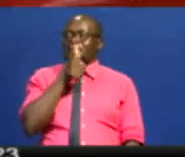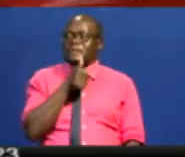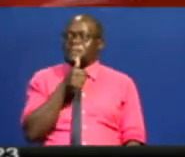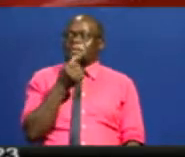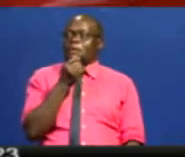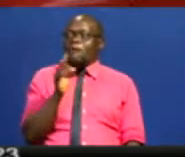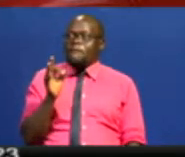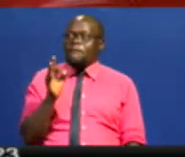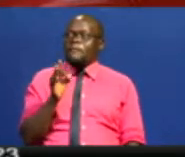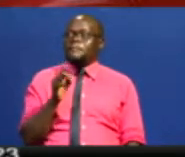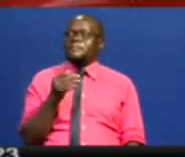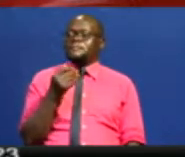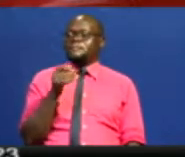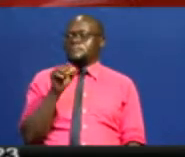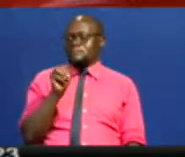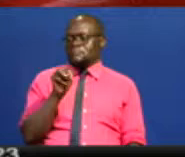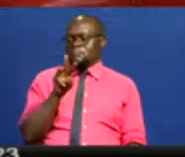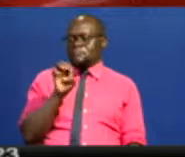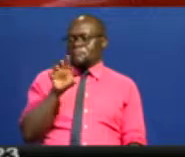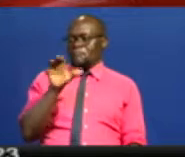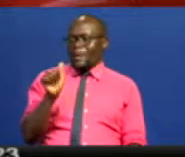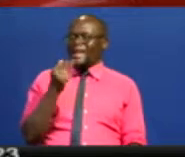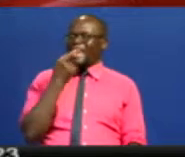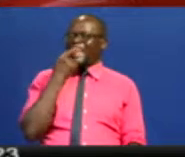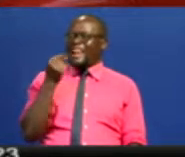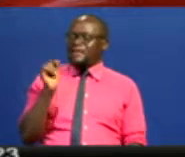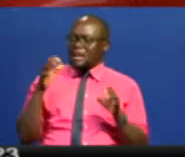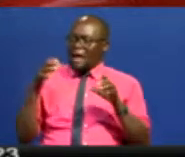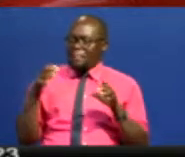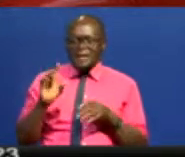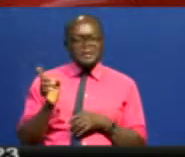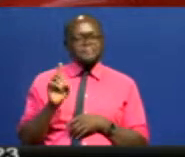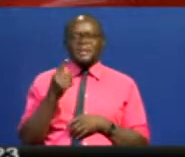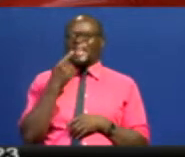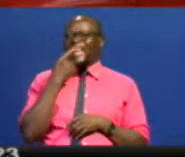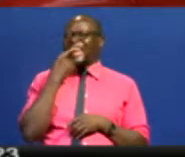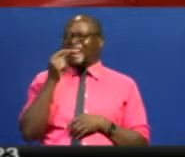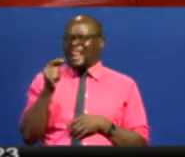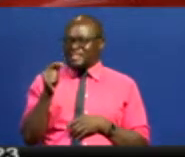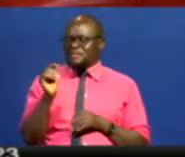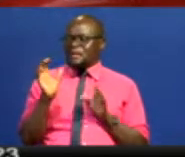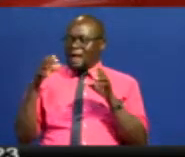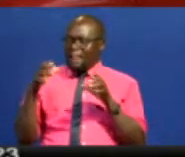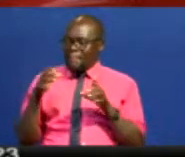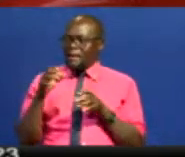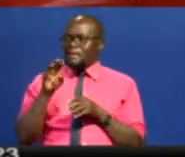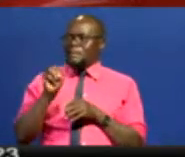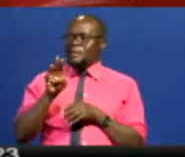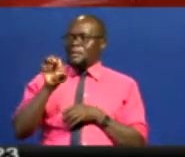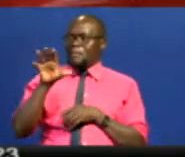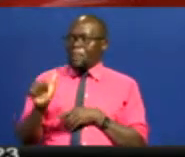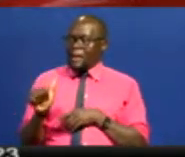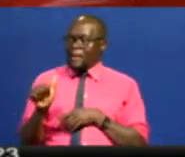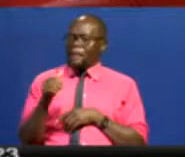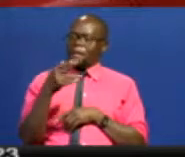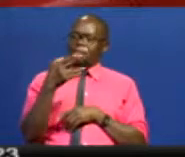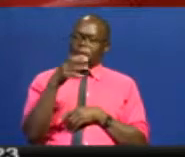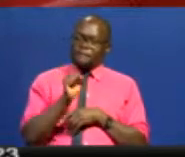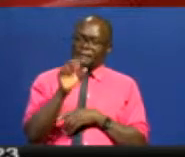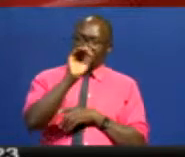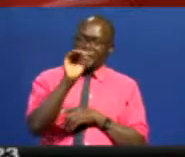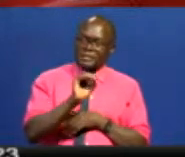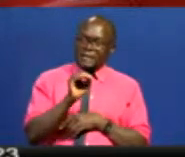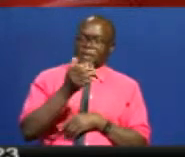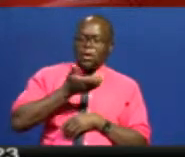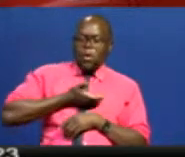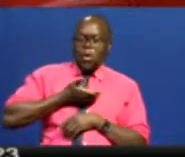of Mwea Rice Mill, Honorable Speaker. Mwea Rice Mill is owned, 45% of it,